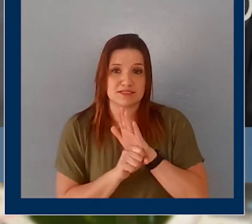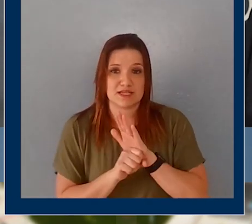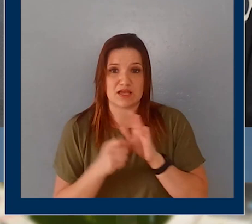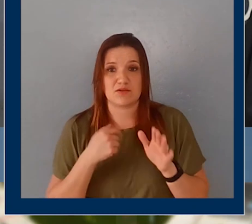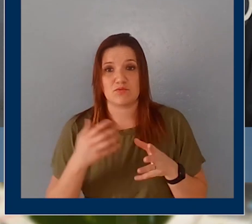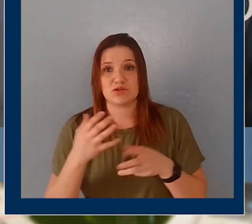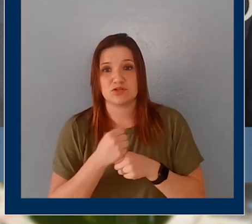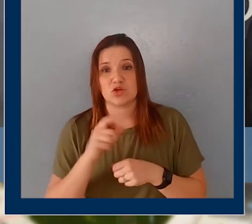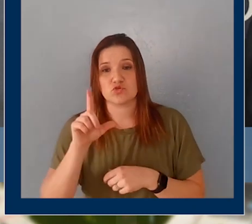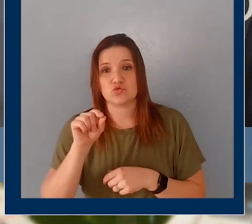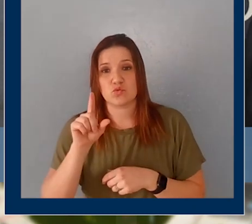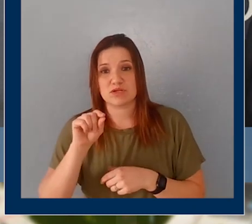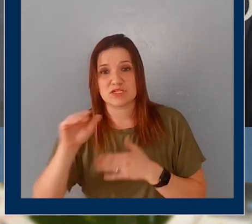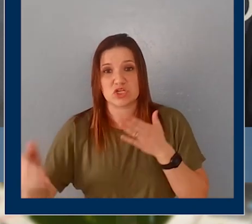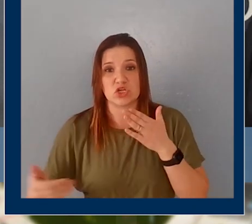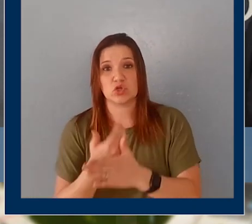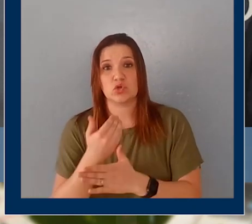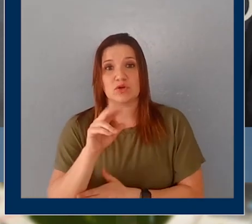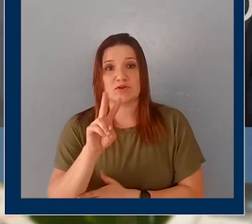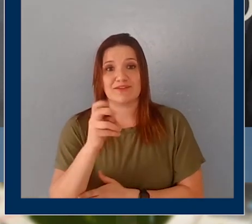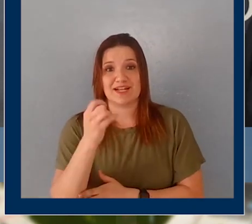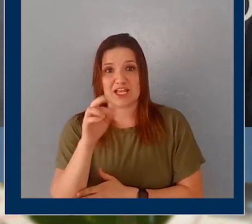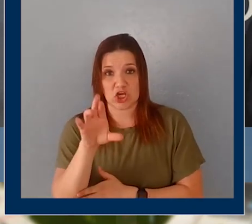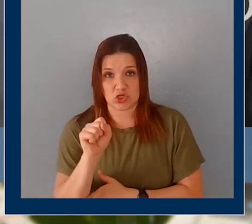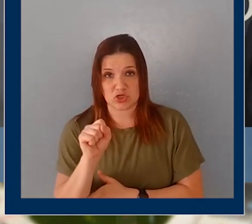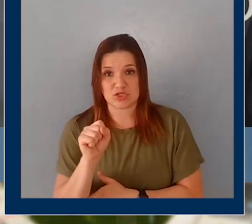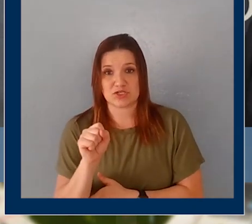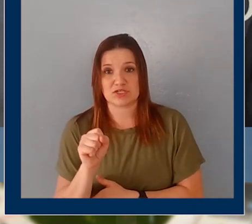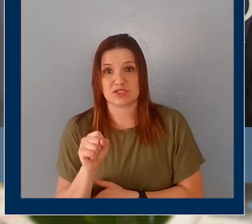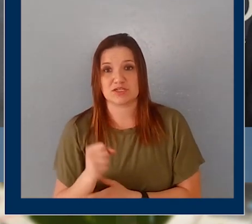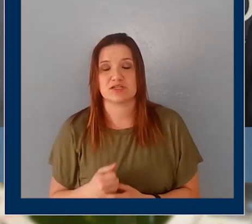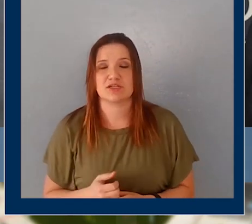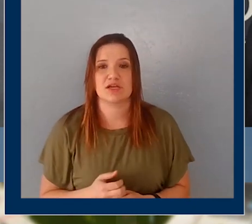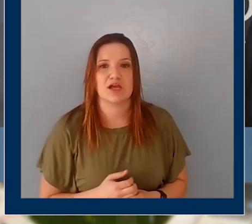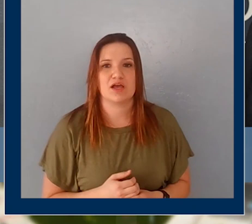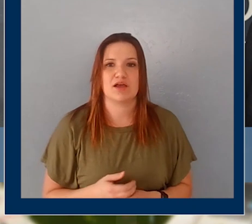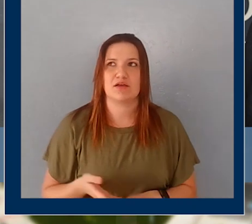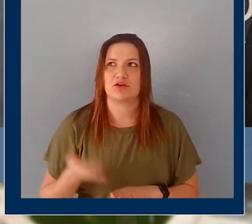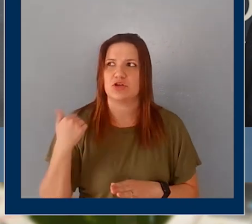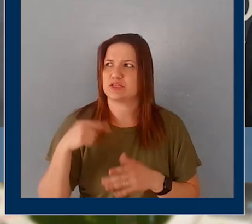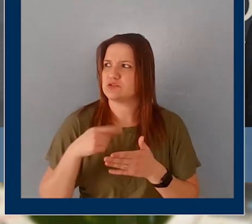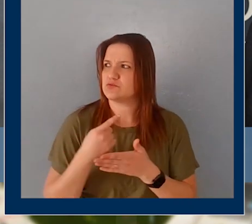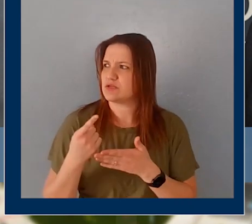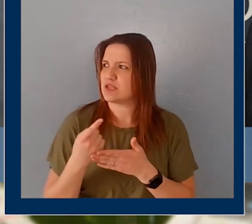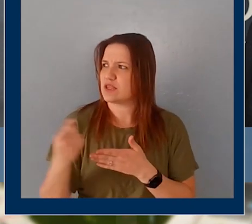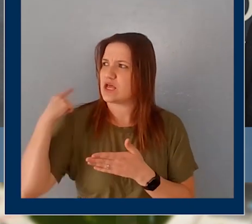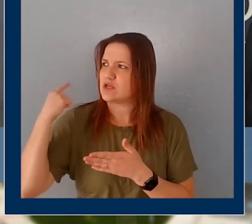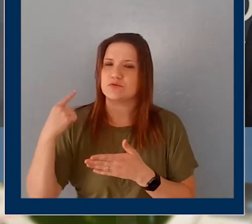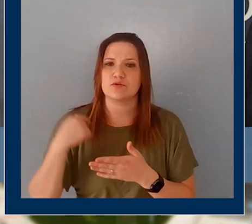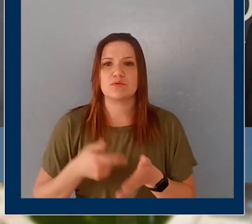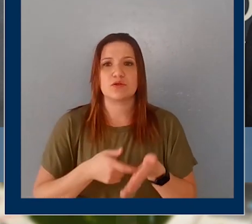back when we're done. Yeah. But we greatly appreciate the state providing those. Yeah. Okay. Well, thank you